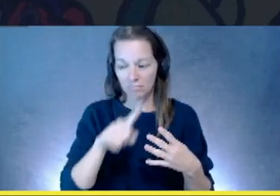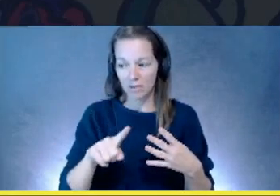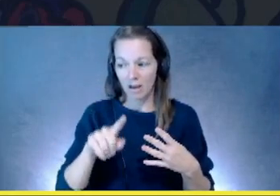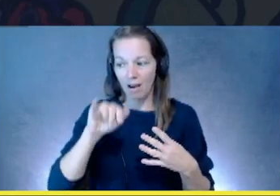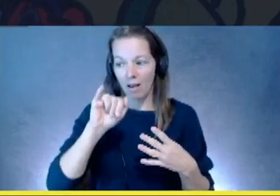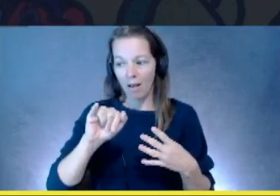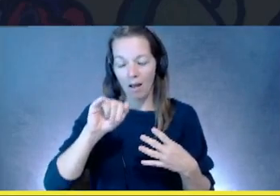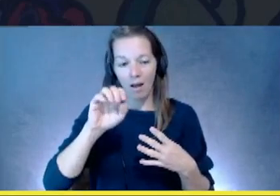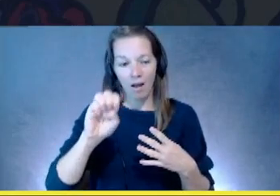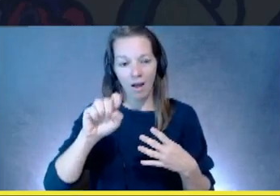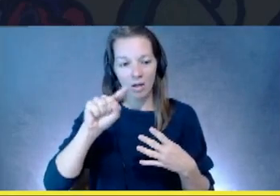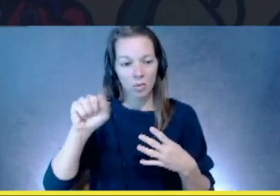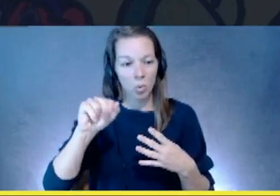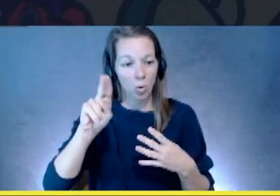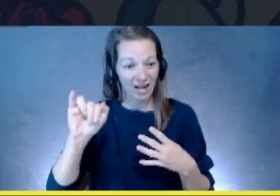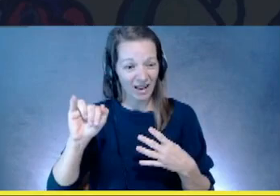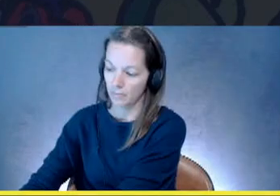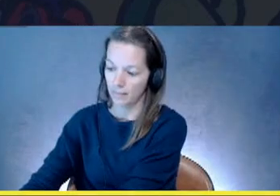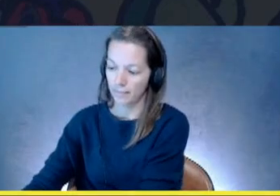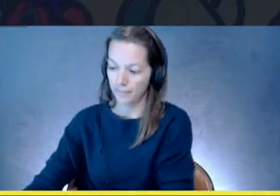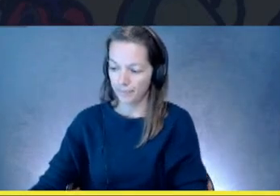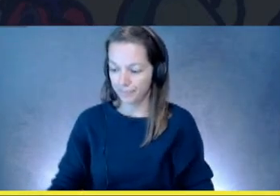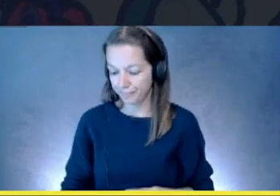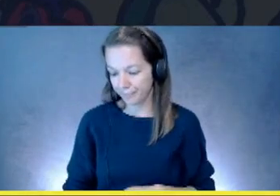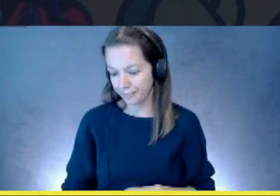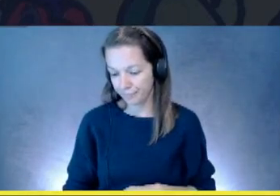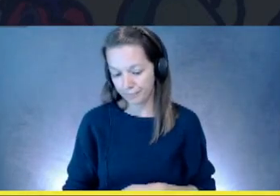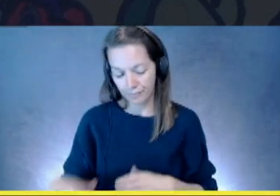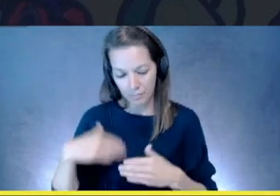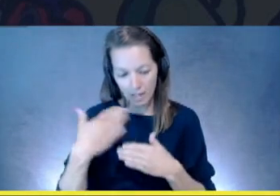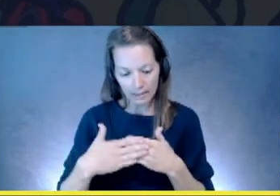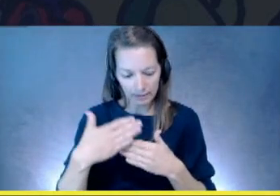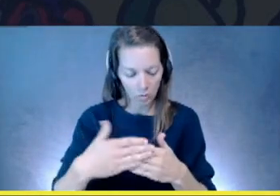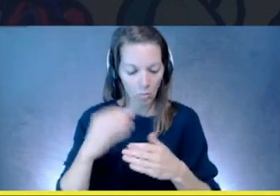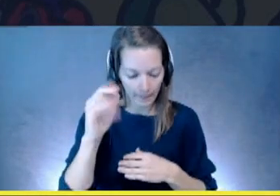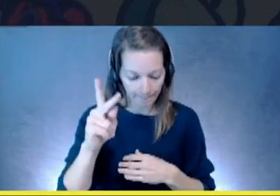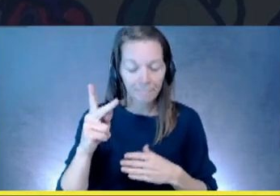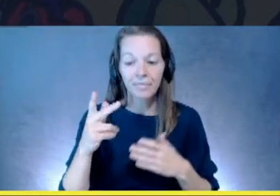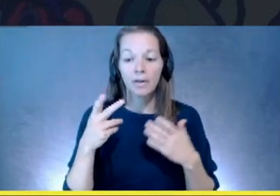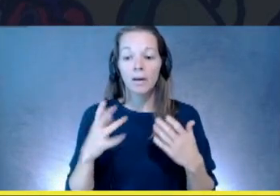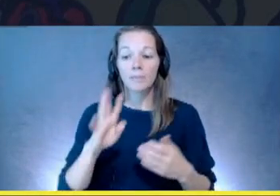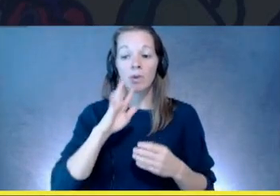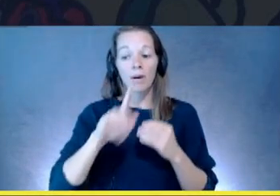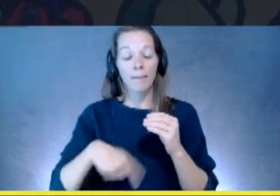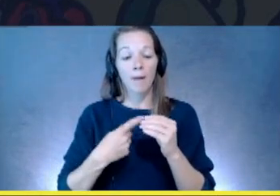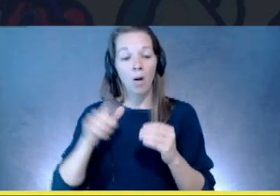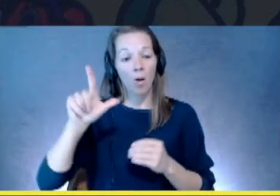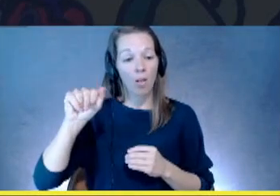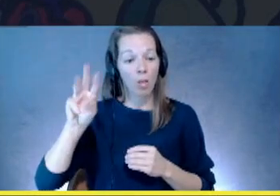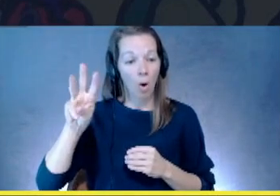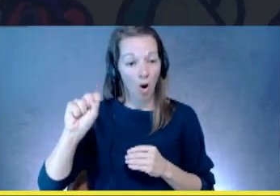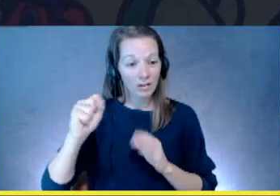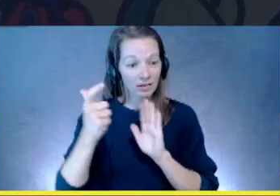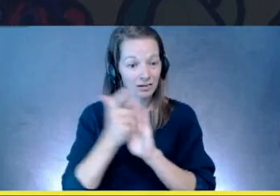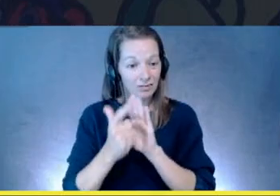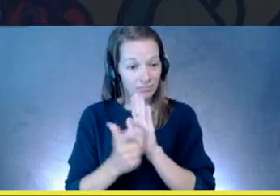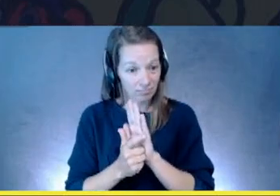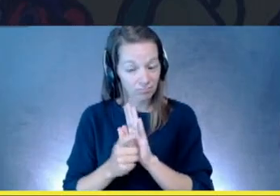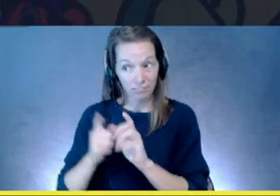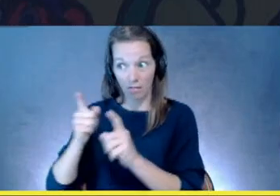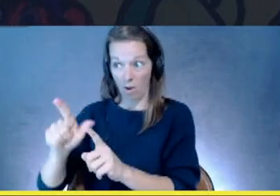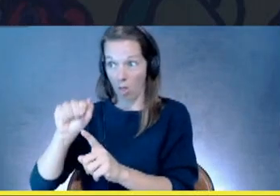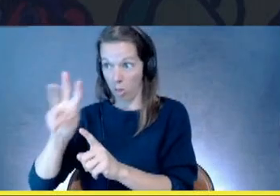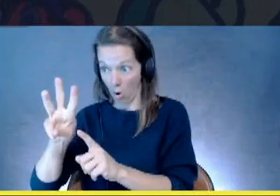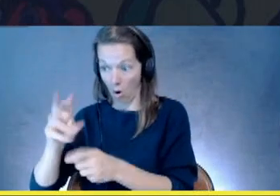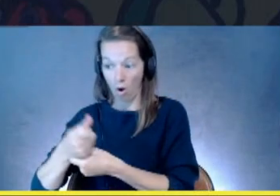first to you to present your paper. All right, I am talking about laws and whether the laws have resulted in equitable care